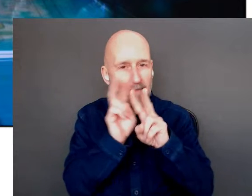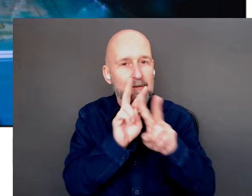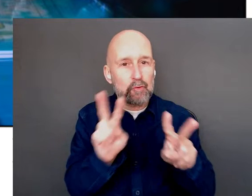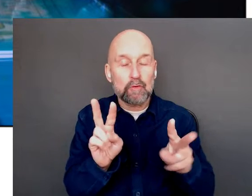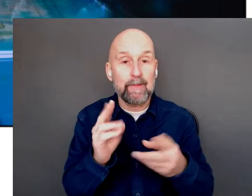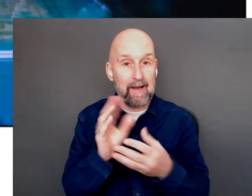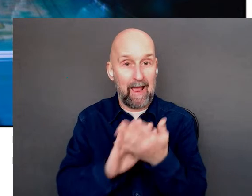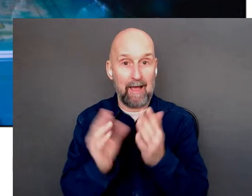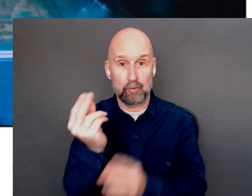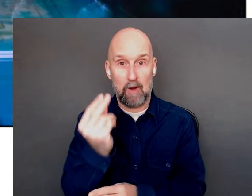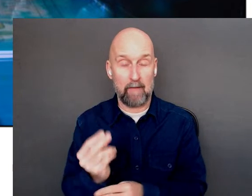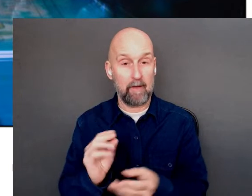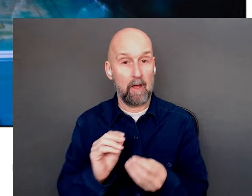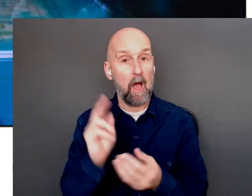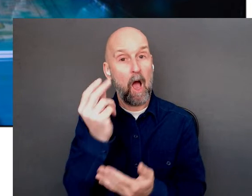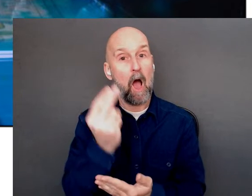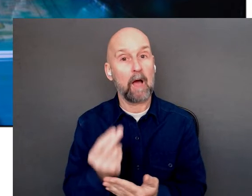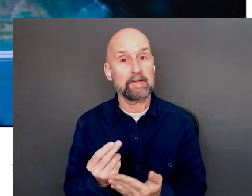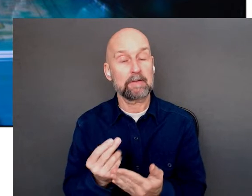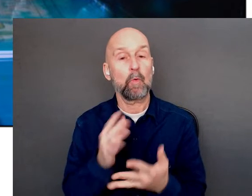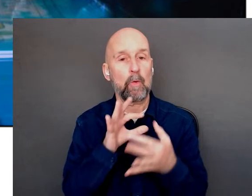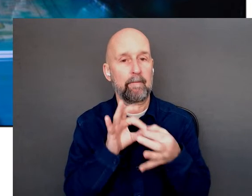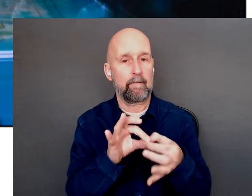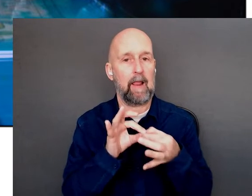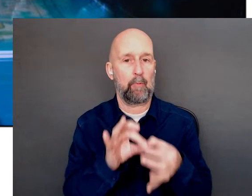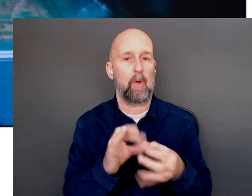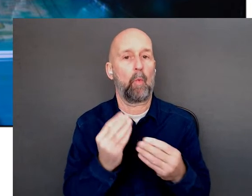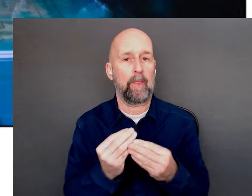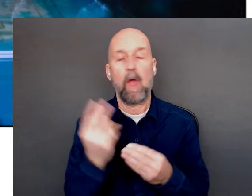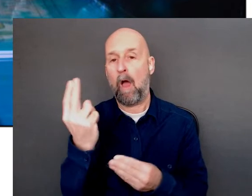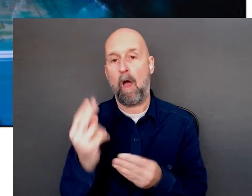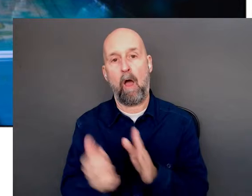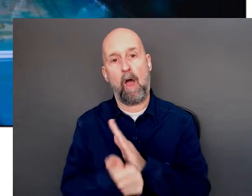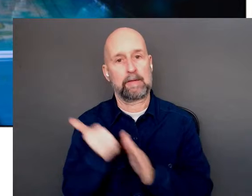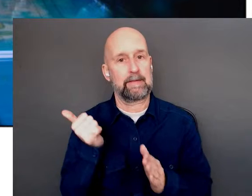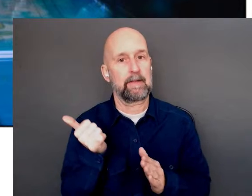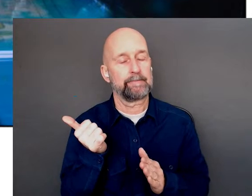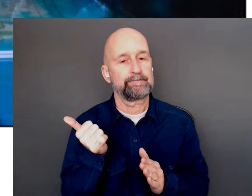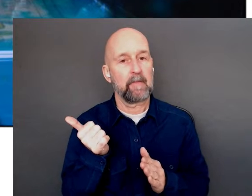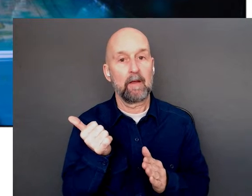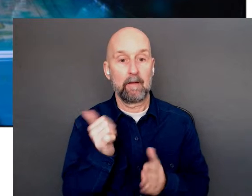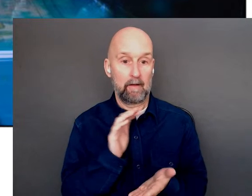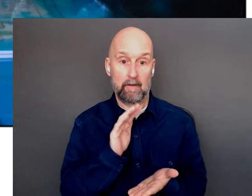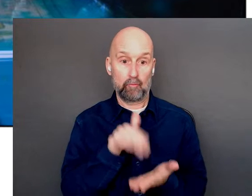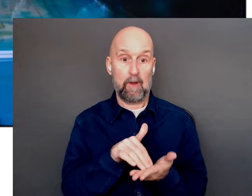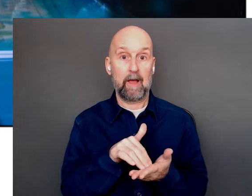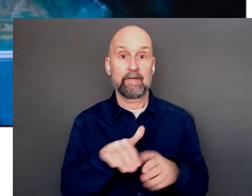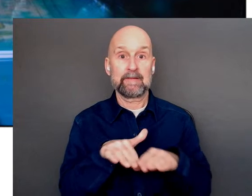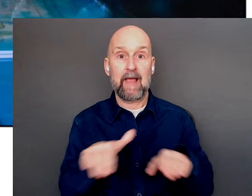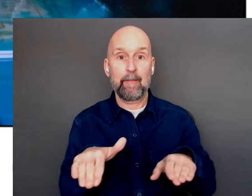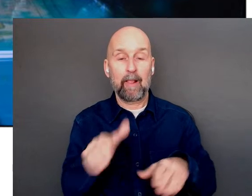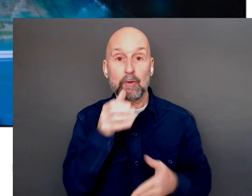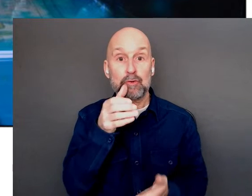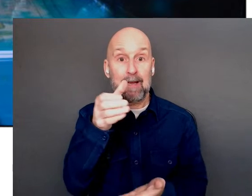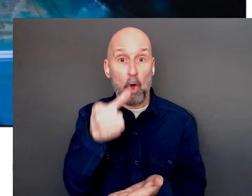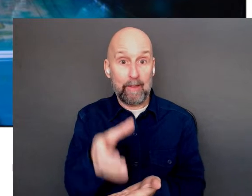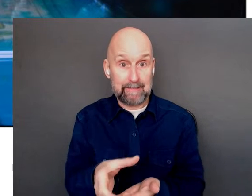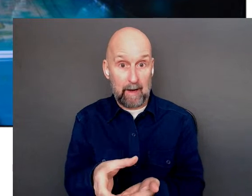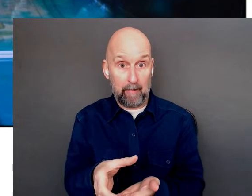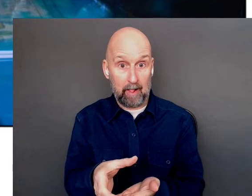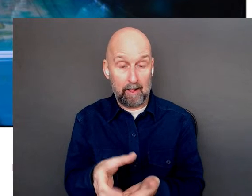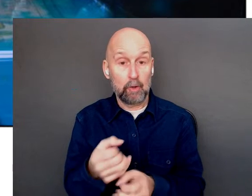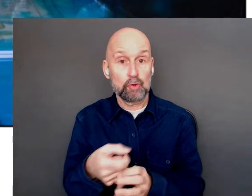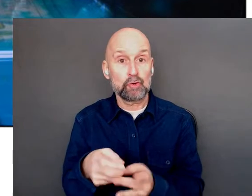artists with whom we've collaborated. And then you get to the table, you put your gin on the table, and well, it starts to reveal